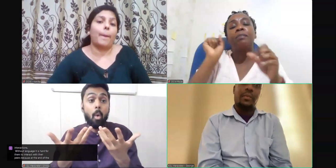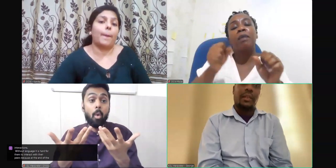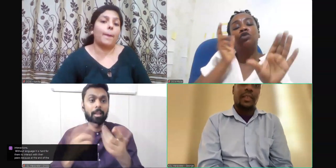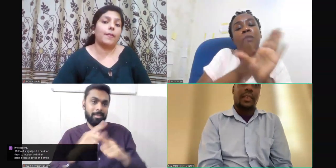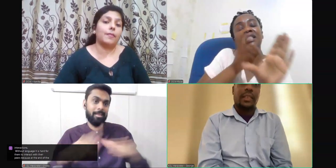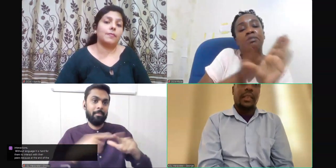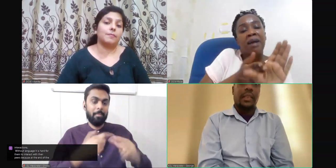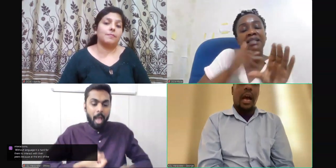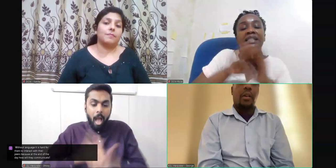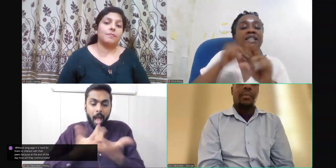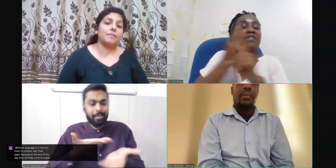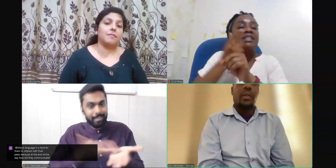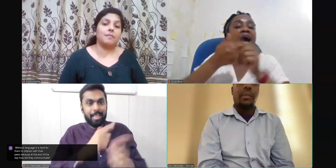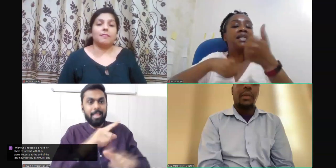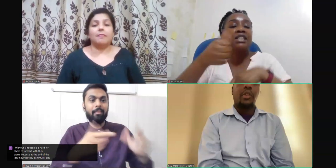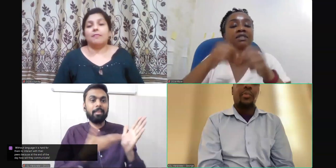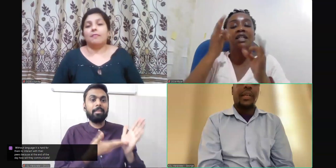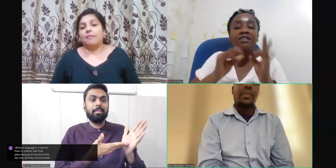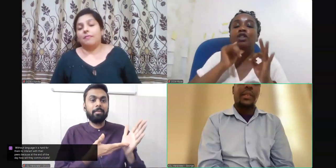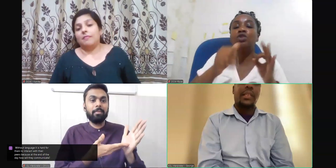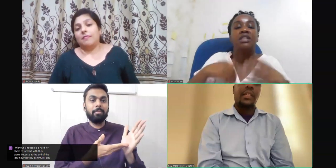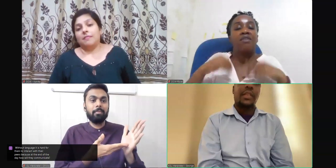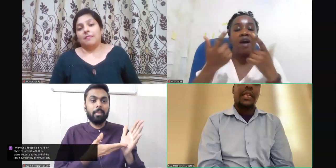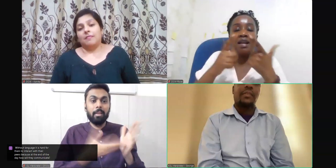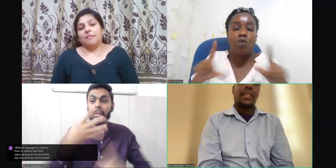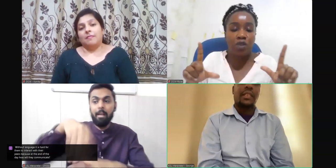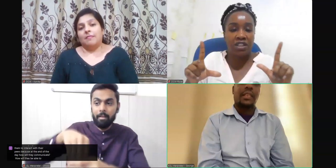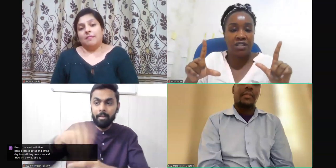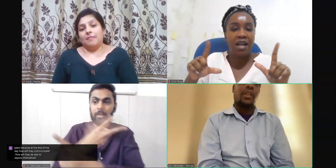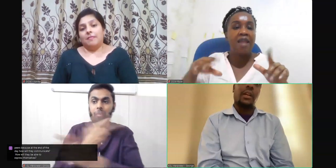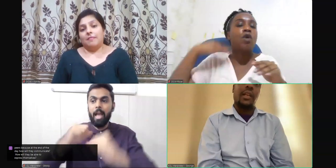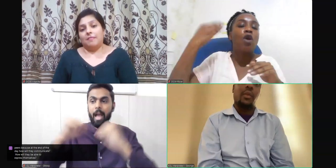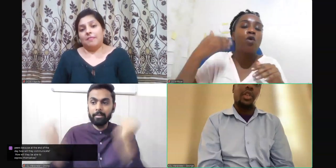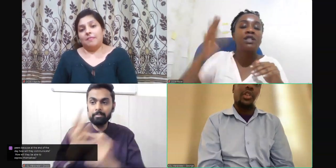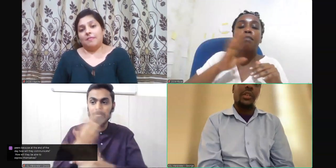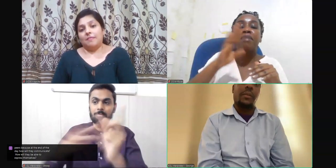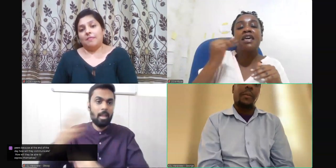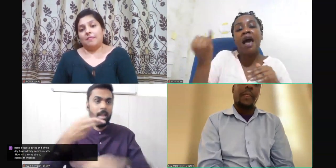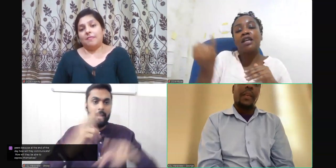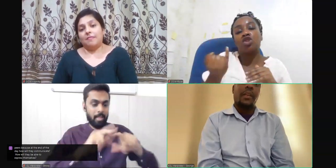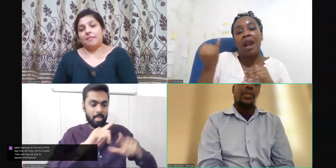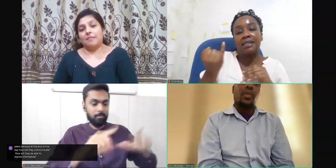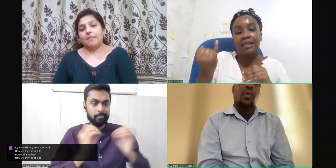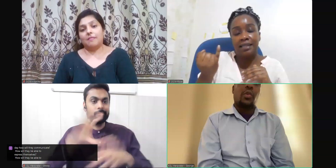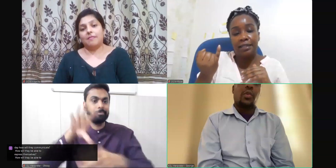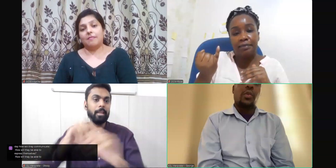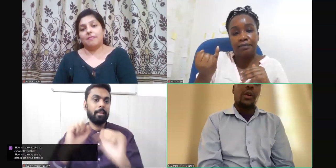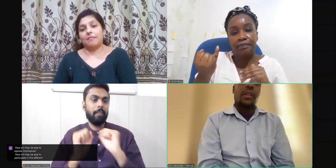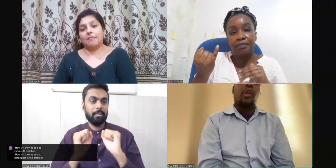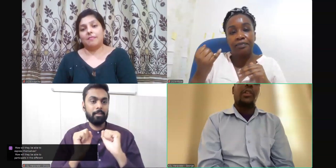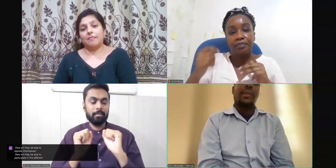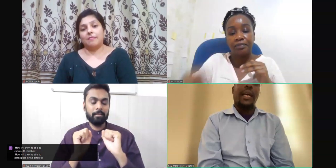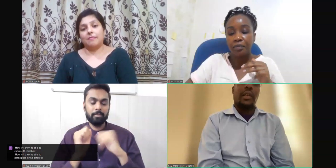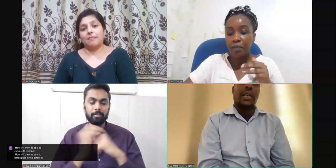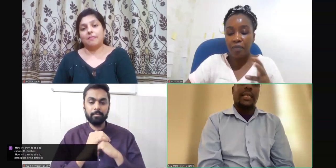express themselves? How will they be able to participate in the different activities if they don't have a language? So they